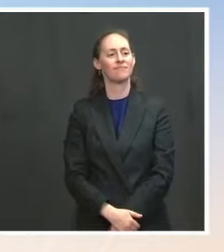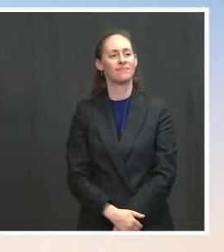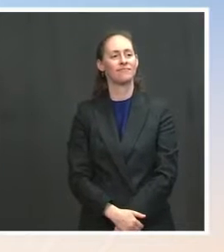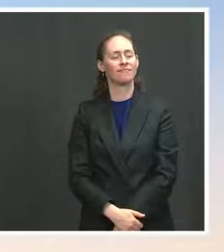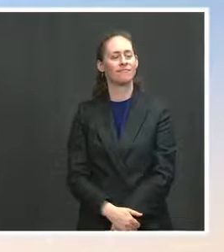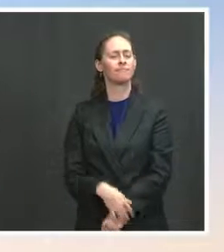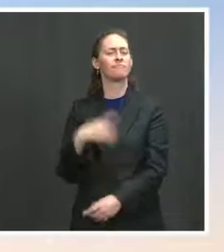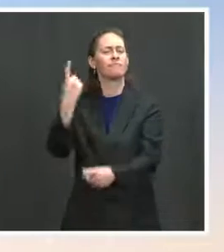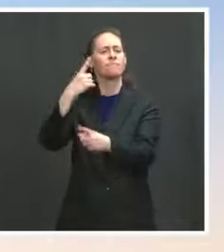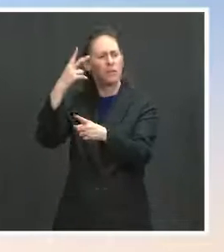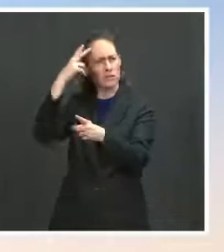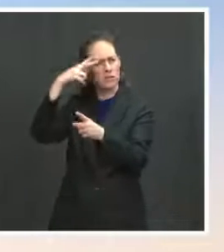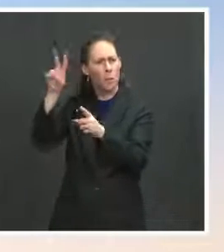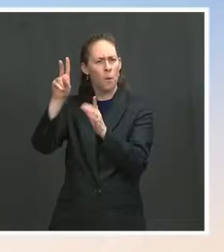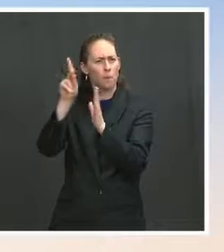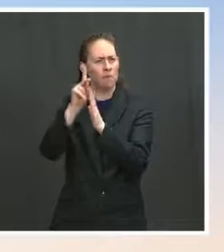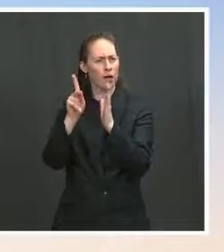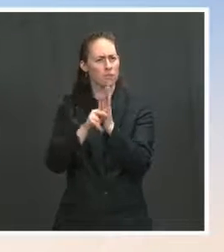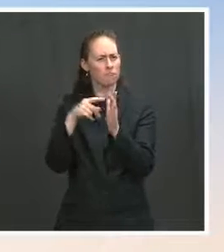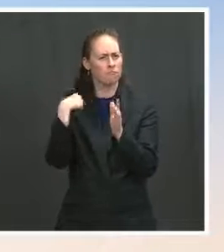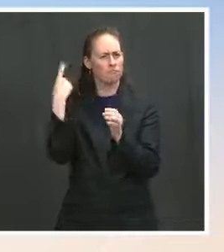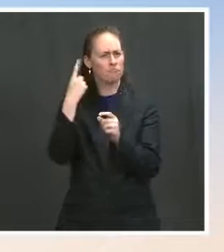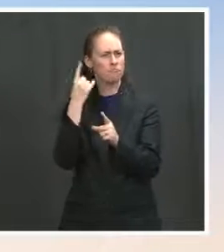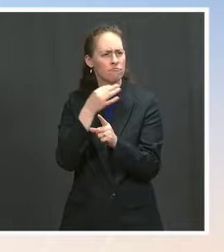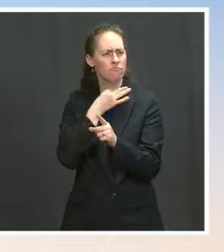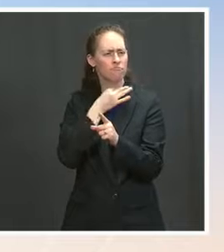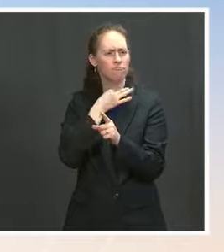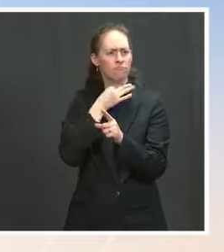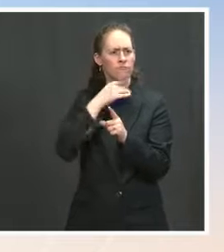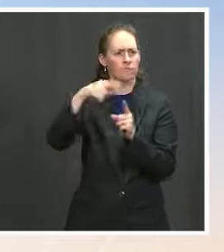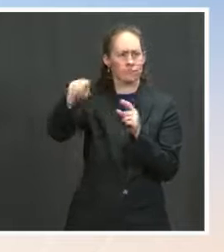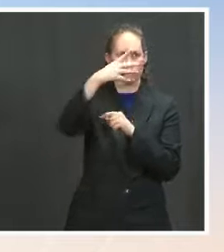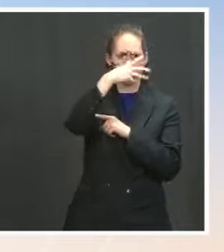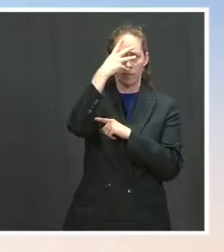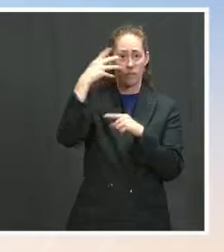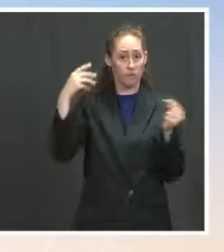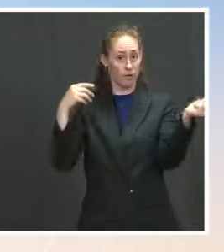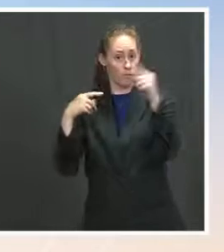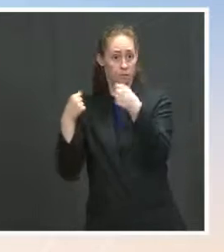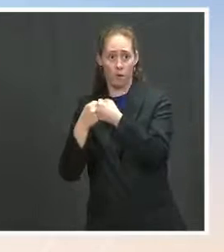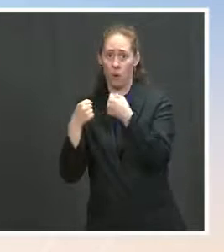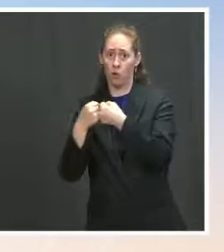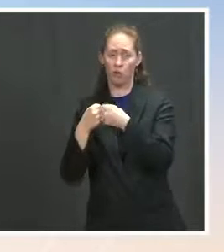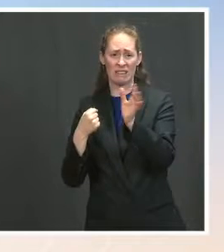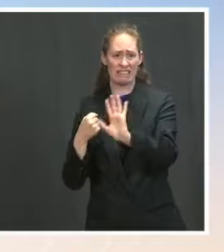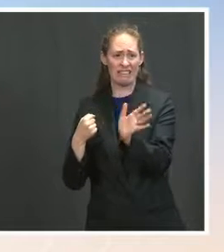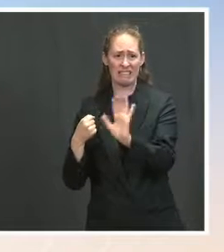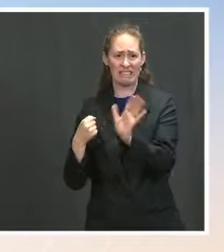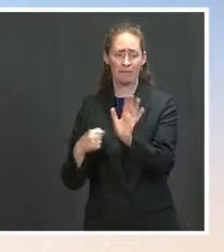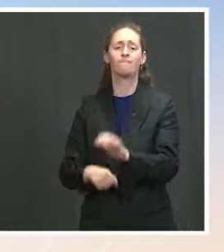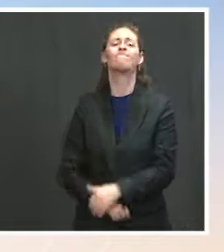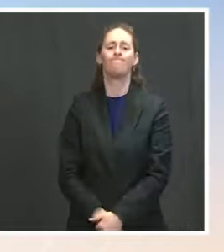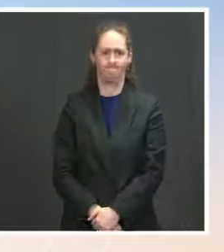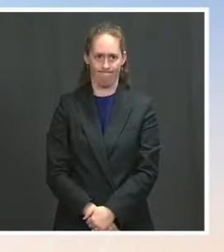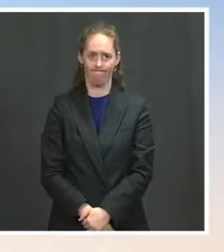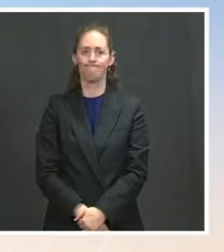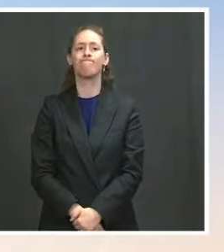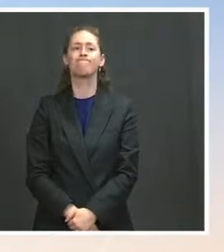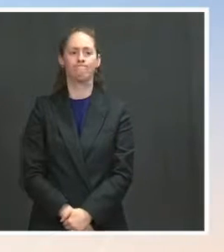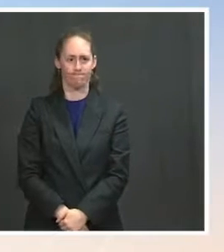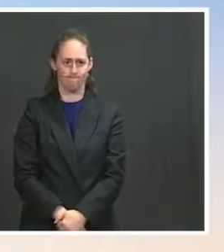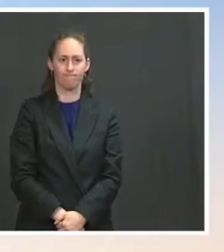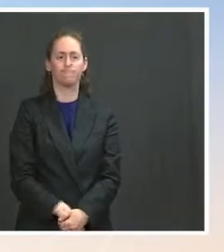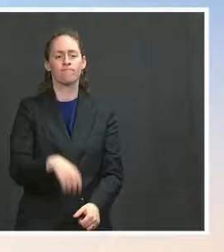immigrants coming from Central America not to come, that the border is still closed? Correct. Our message is still this is a dangerous time